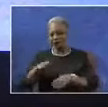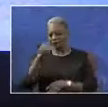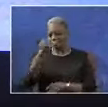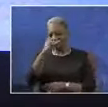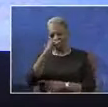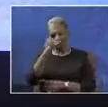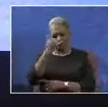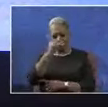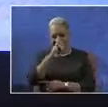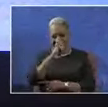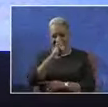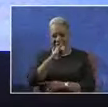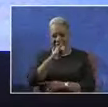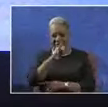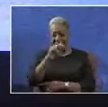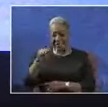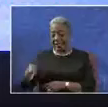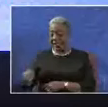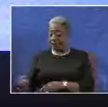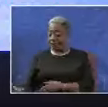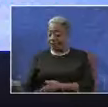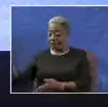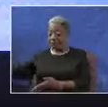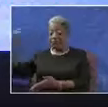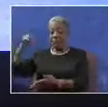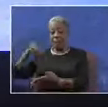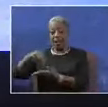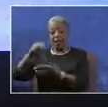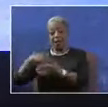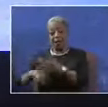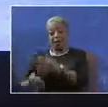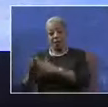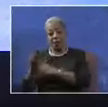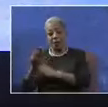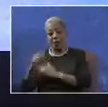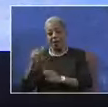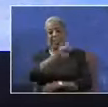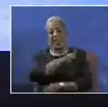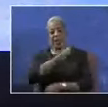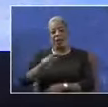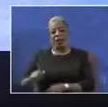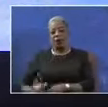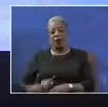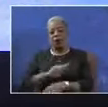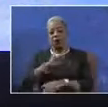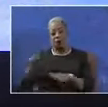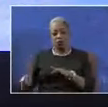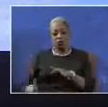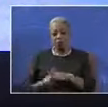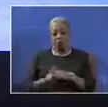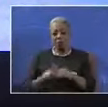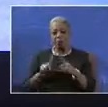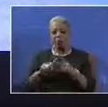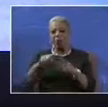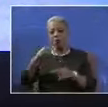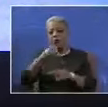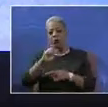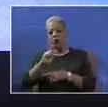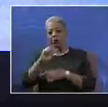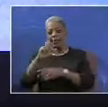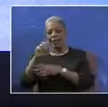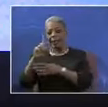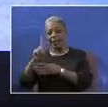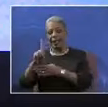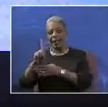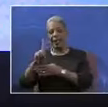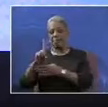When David arose in the morning, the word of the Lord came to the prophet Gad, David's seer,